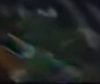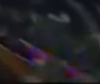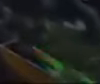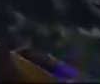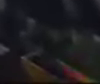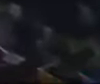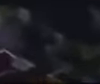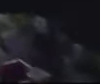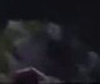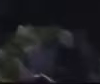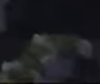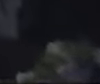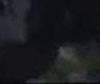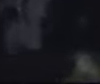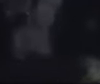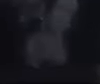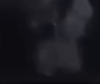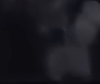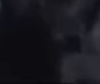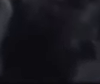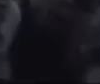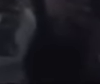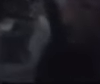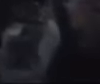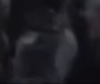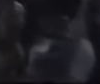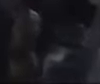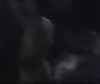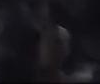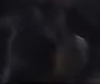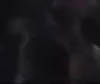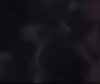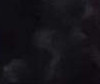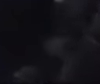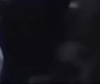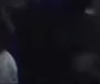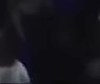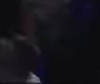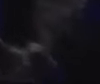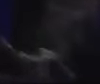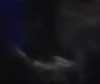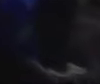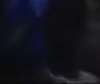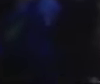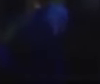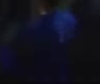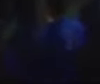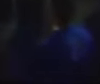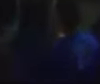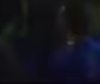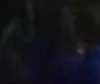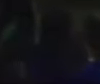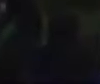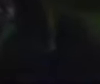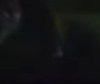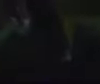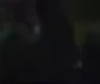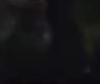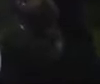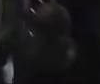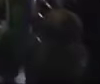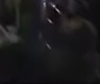dead. At the count of three, everyone here who is a victim of ancestry, bloodline,